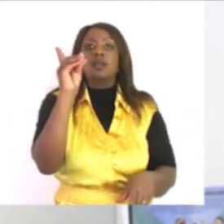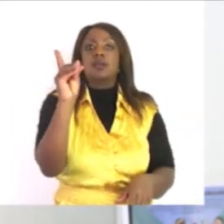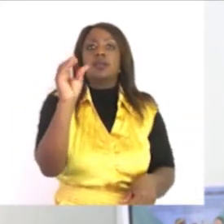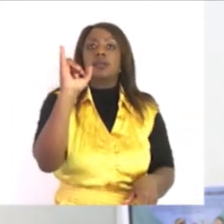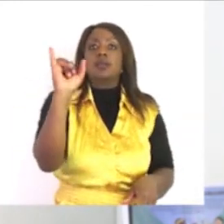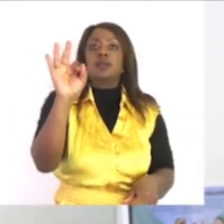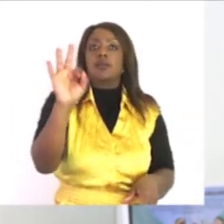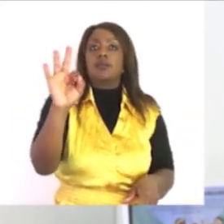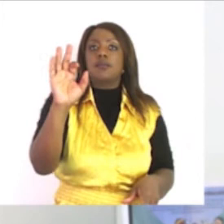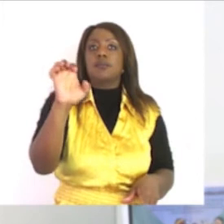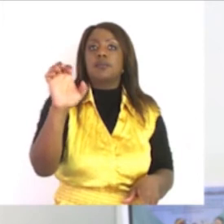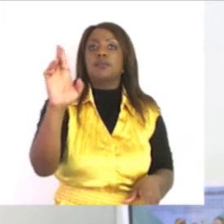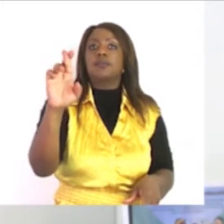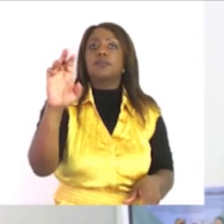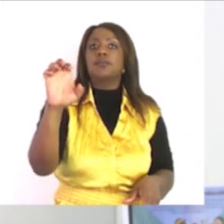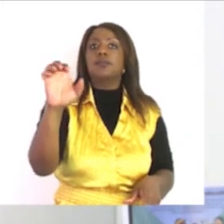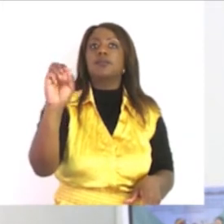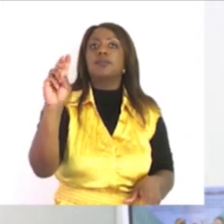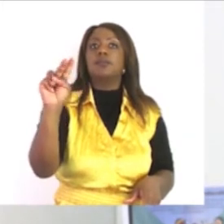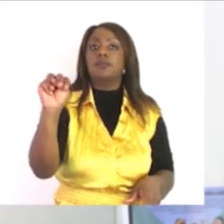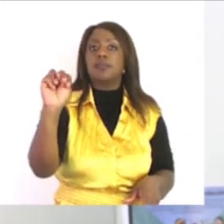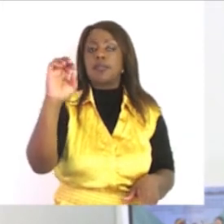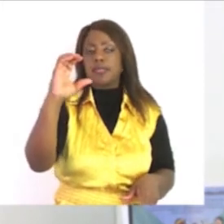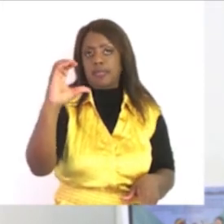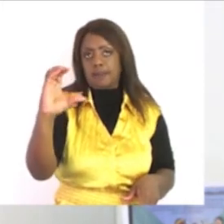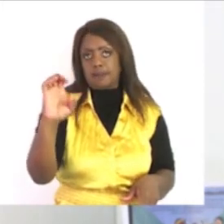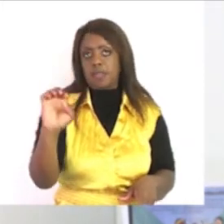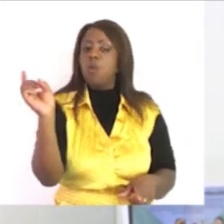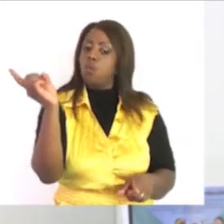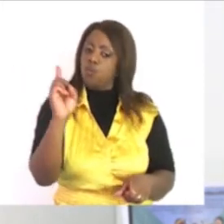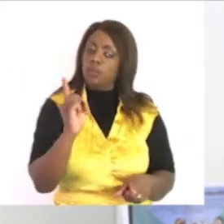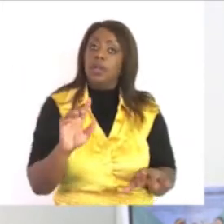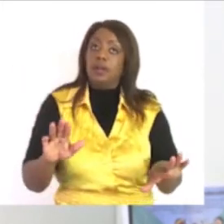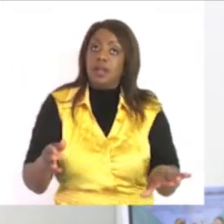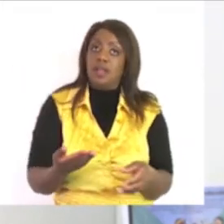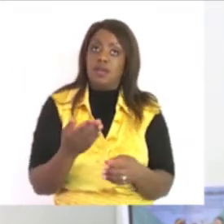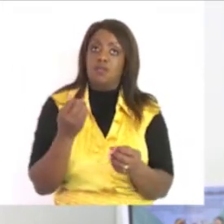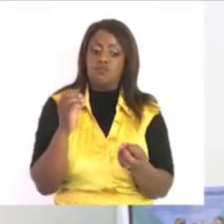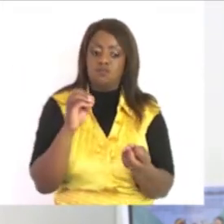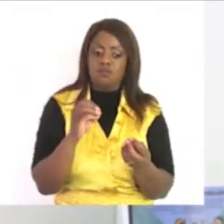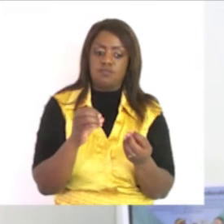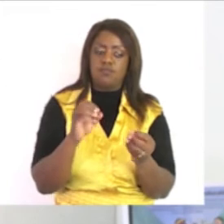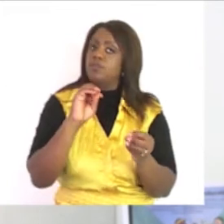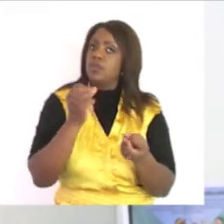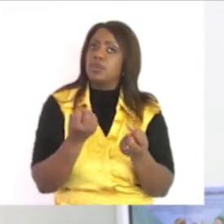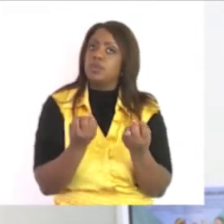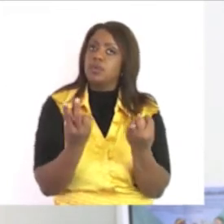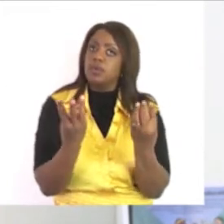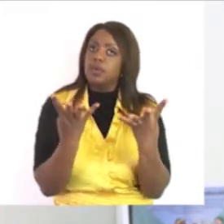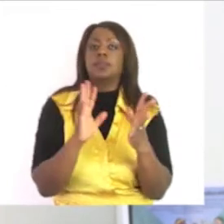I've done the estimate, the measurement, so I need to go for the difference. The difference is for me to